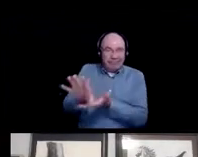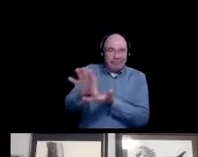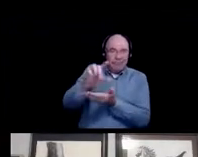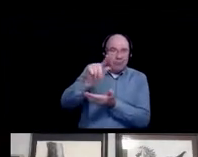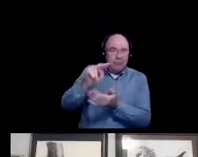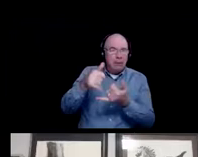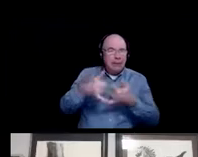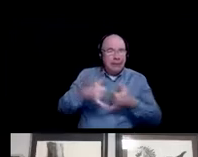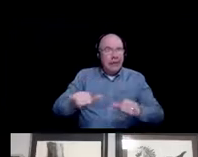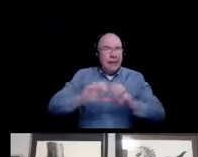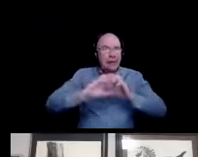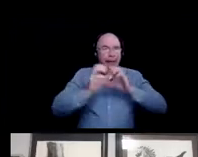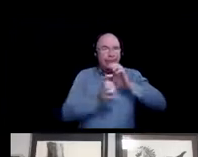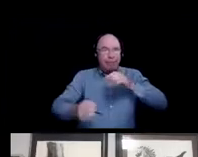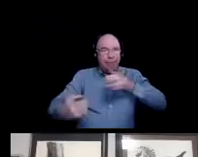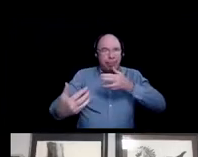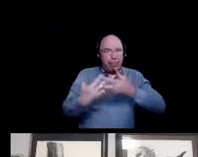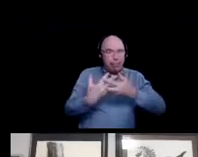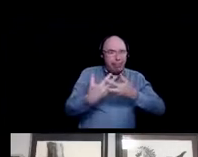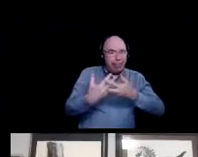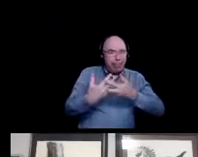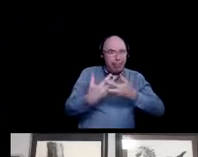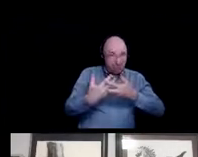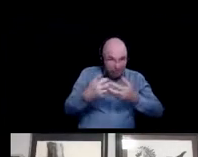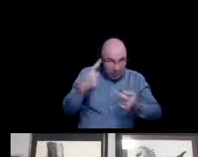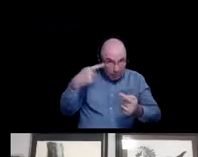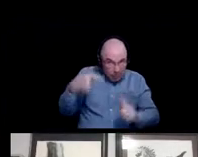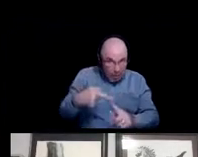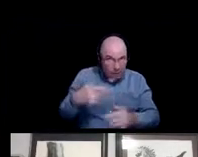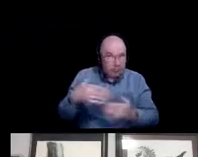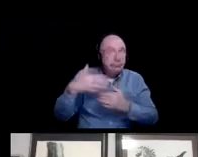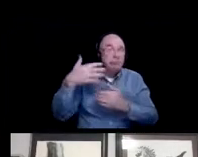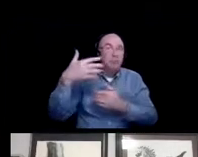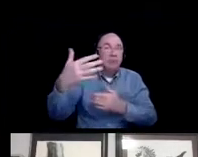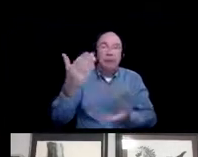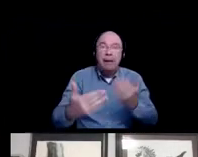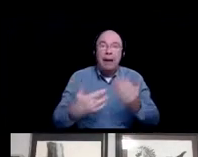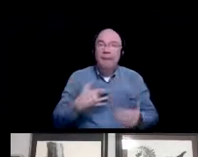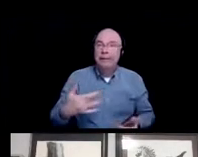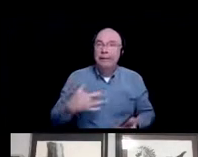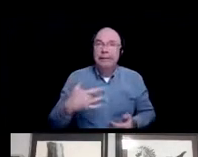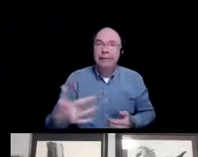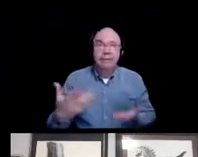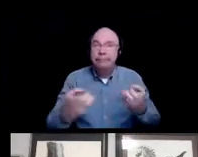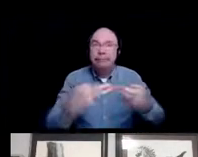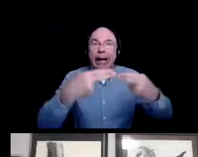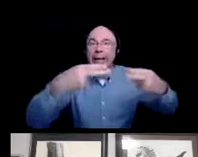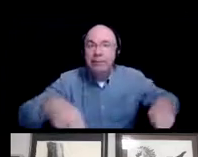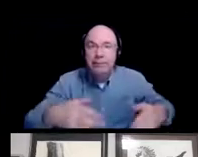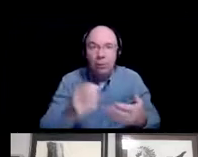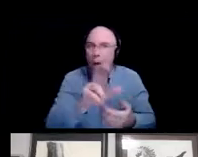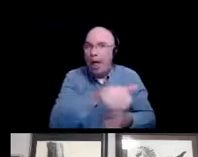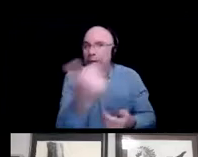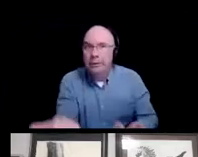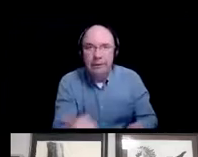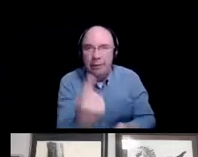intestinal permeability. Are you guys getting the point? Over time, it may be that now you have a sensitivity to eggs, whatever it may be. So